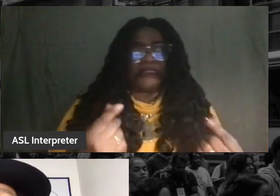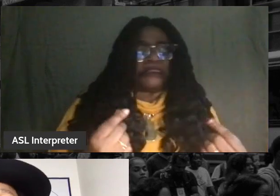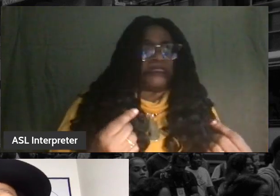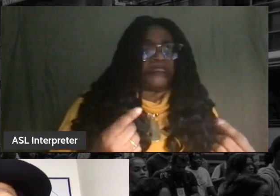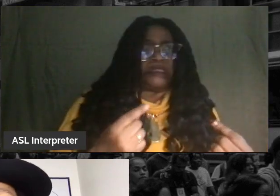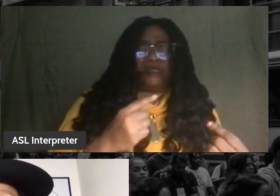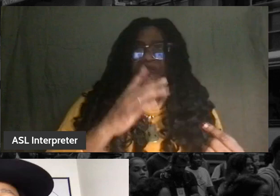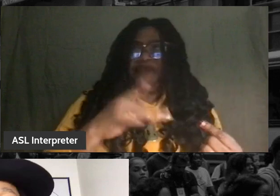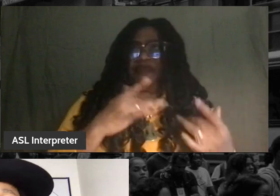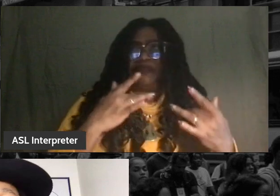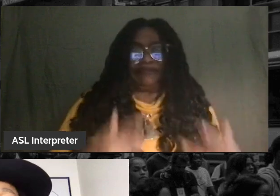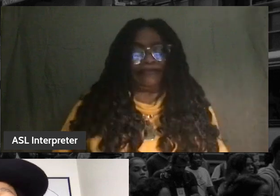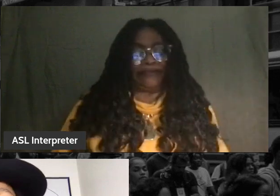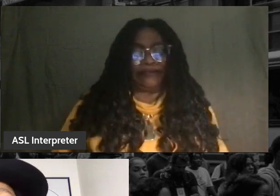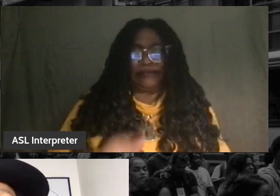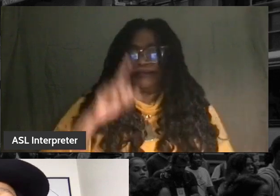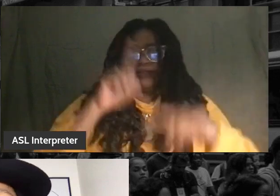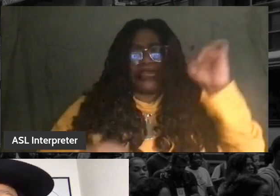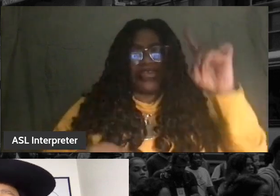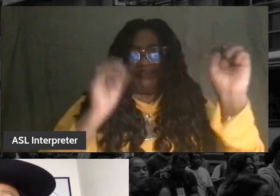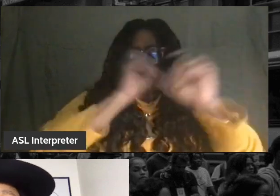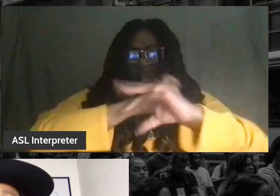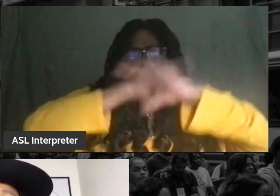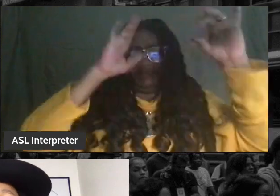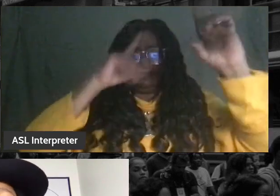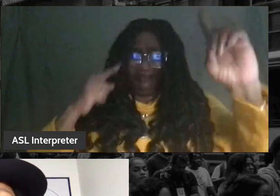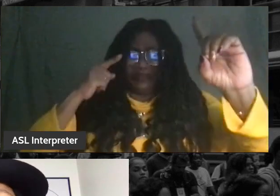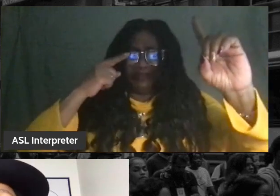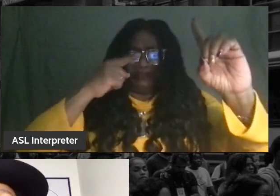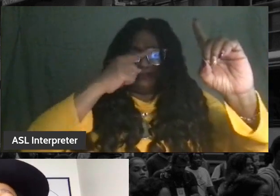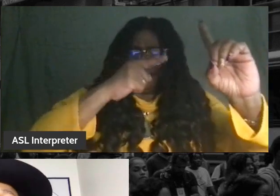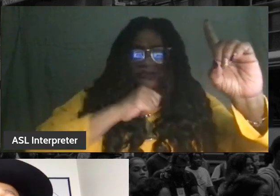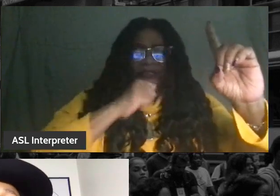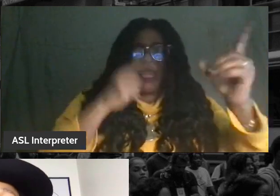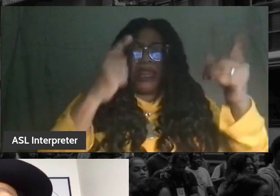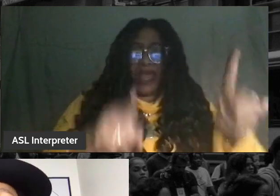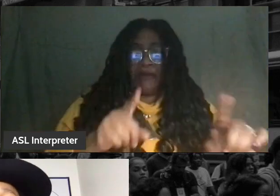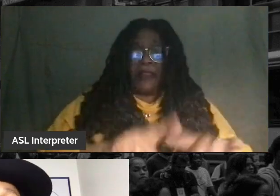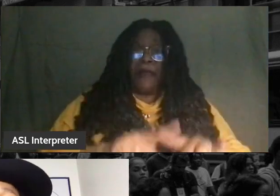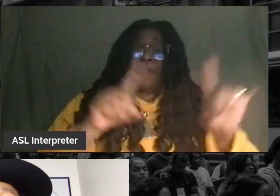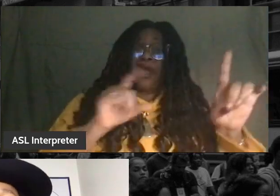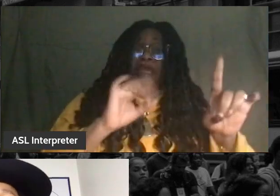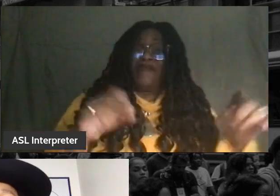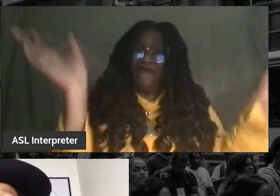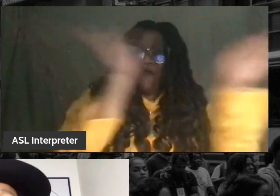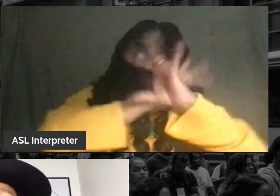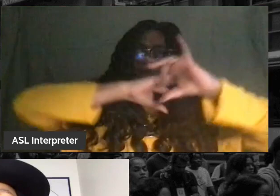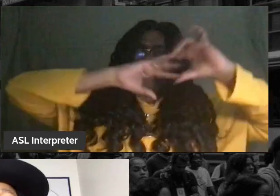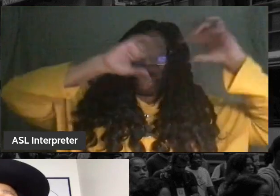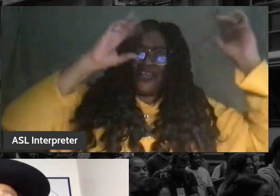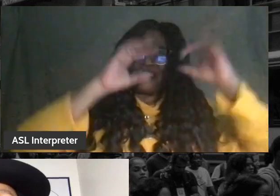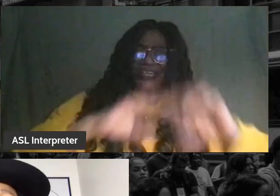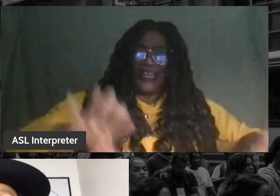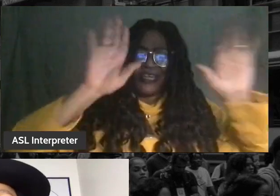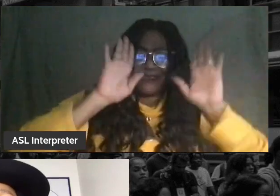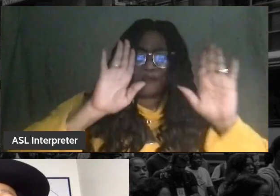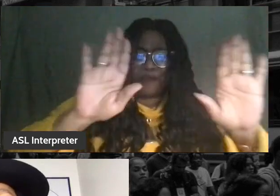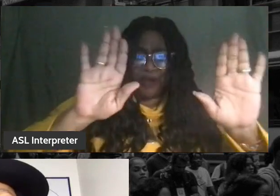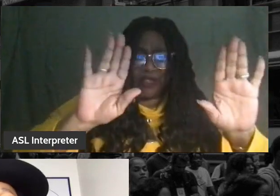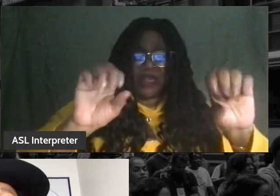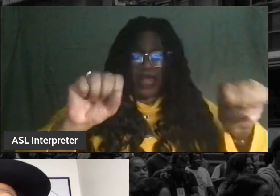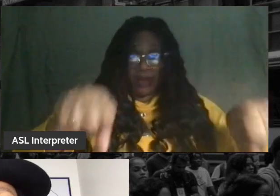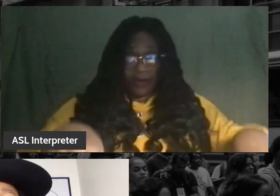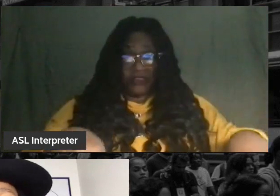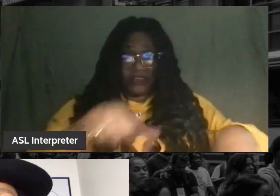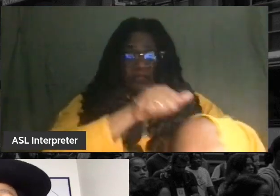it's nearly impossible to bring your vision to fruition. So I say, if your vision is brilliant and it has the potential to